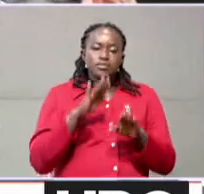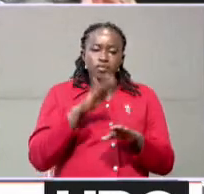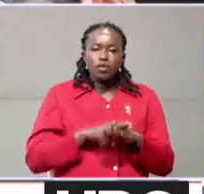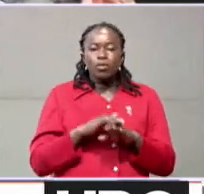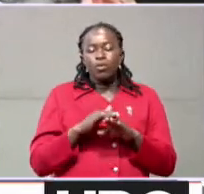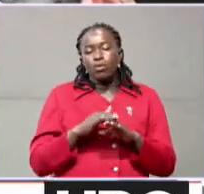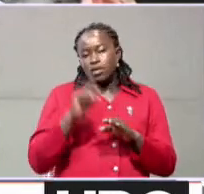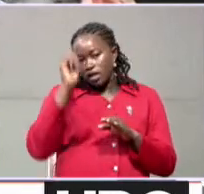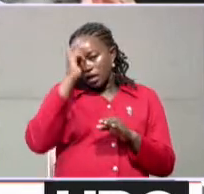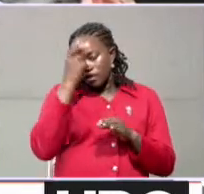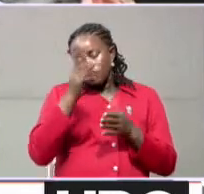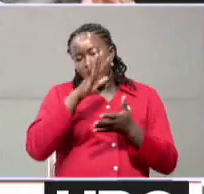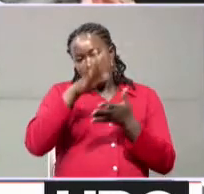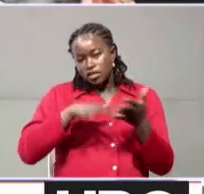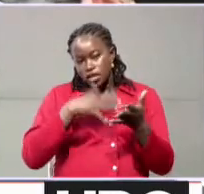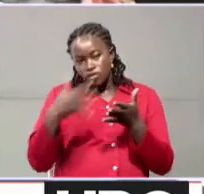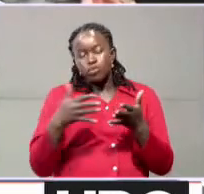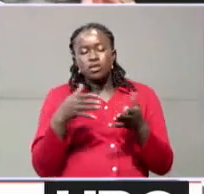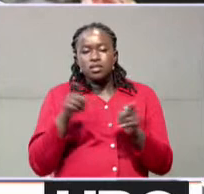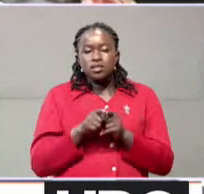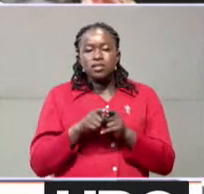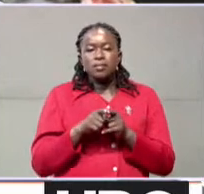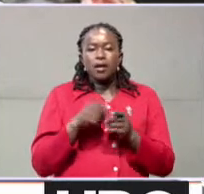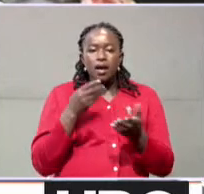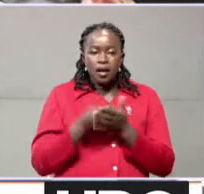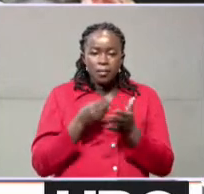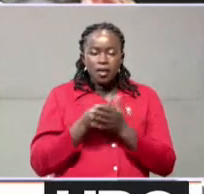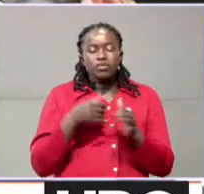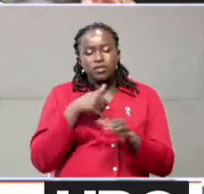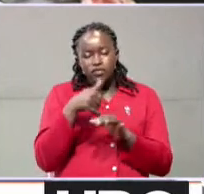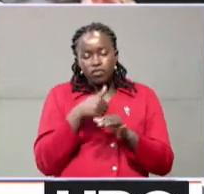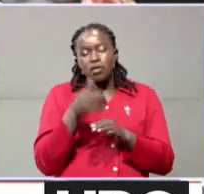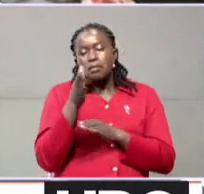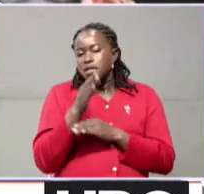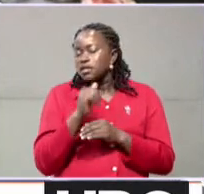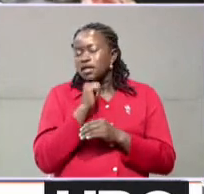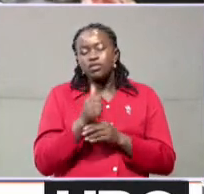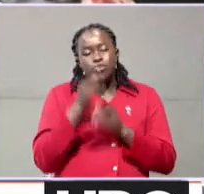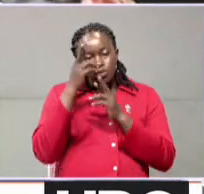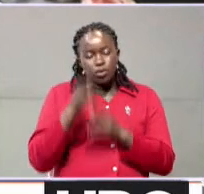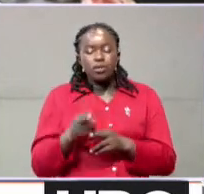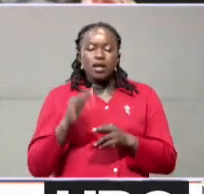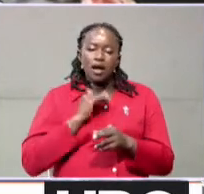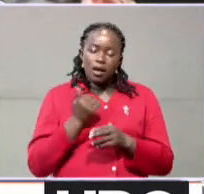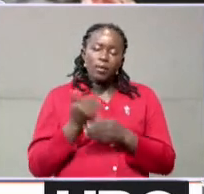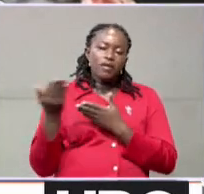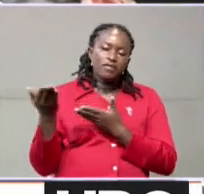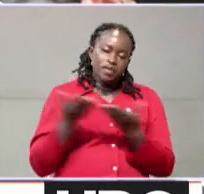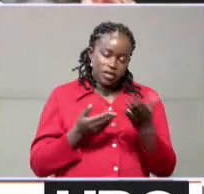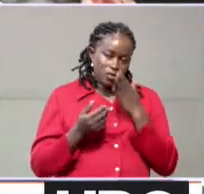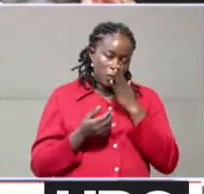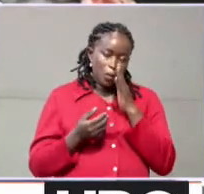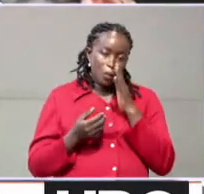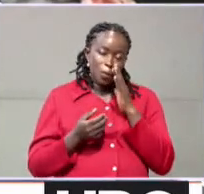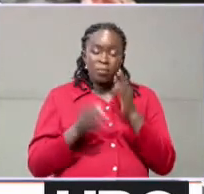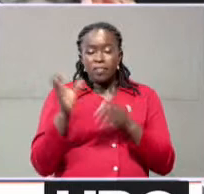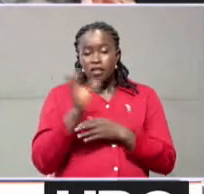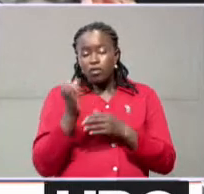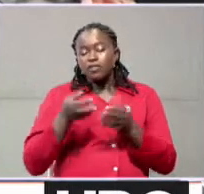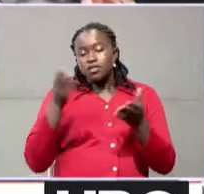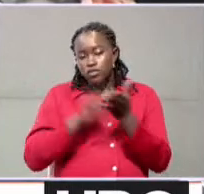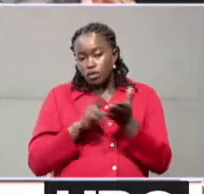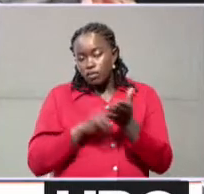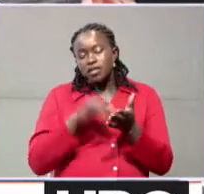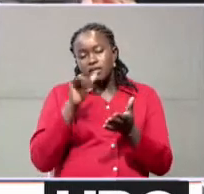disbandment schedule and the amounts involved the minister did not honor our invitation the committee recommends